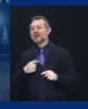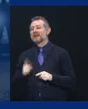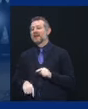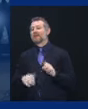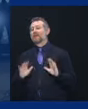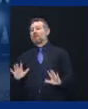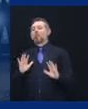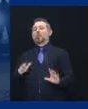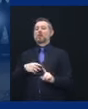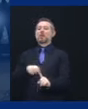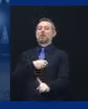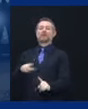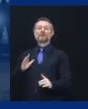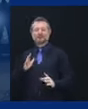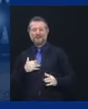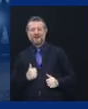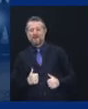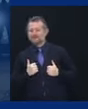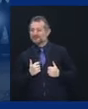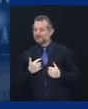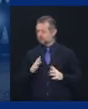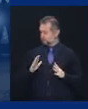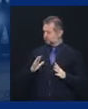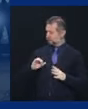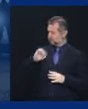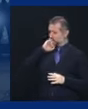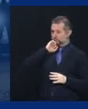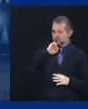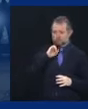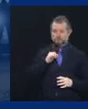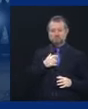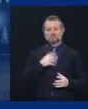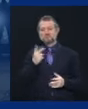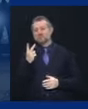end. Two pieces of advice.